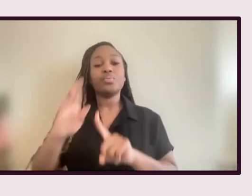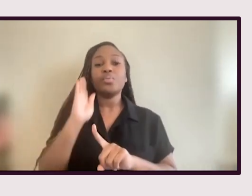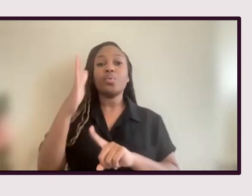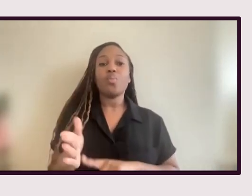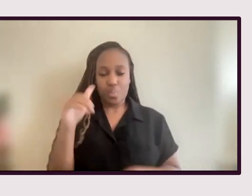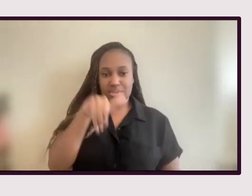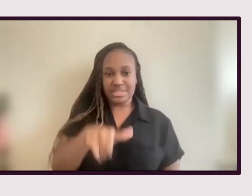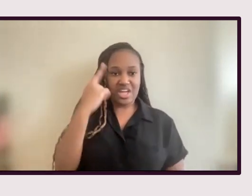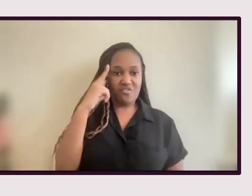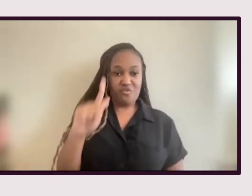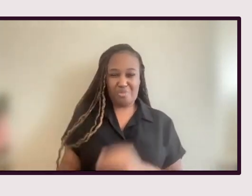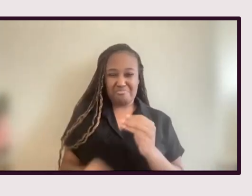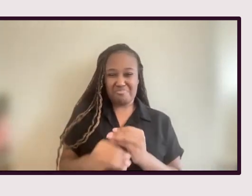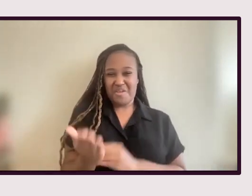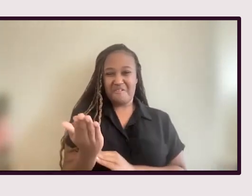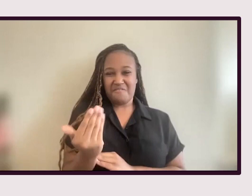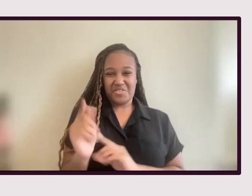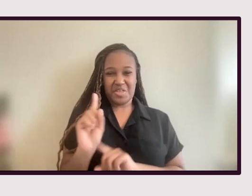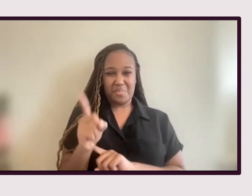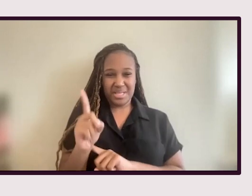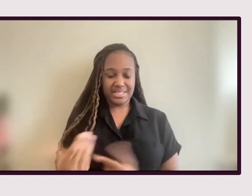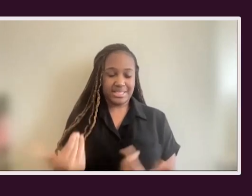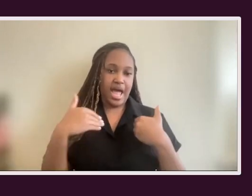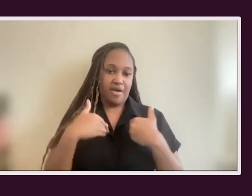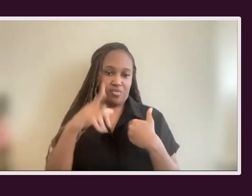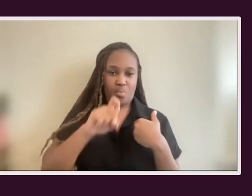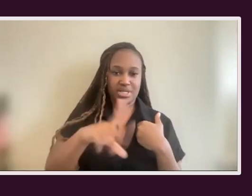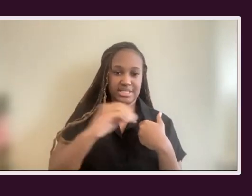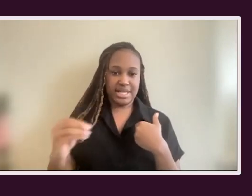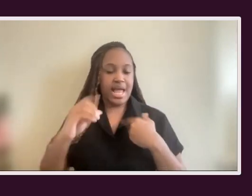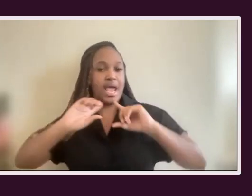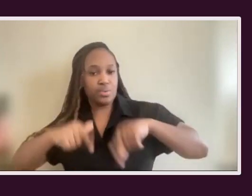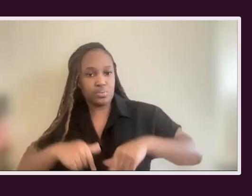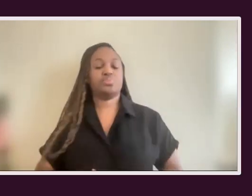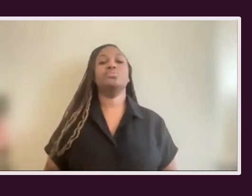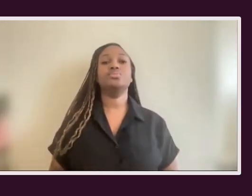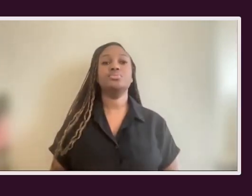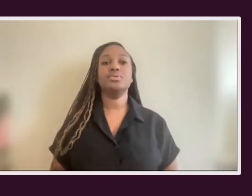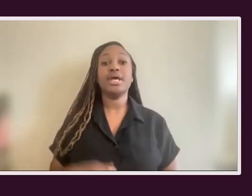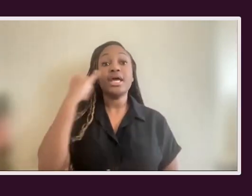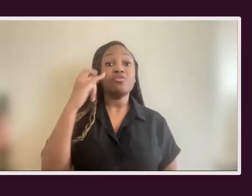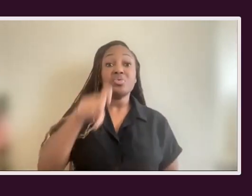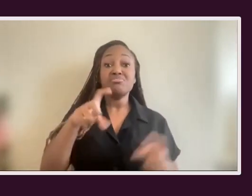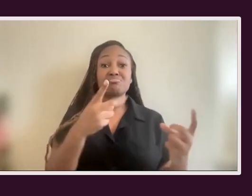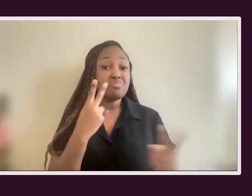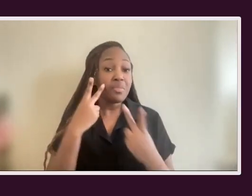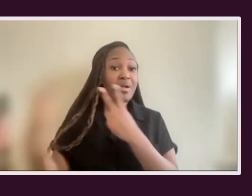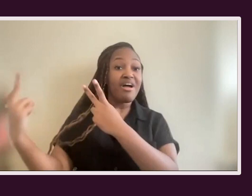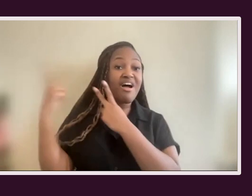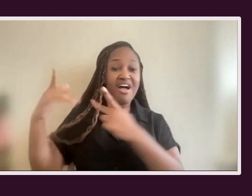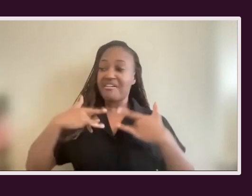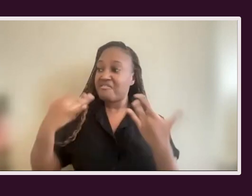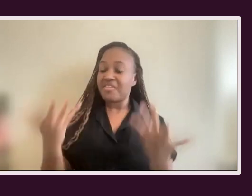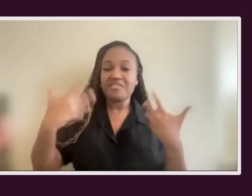some open and live Q&A. If you need to reflect after today's session, please, you can